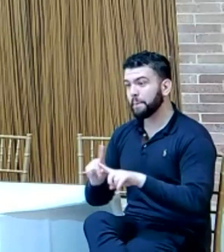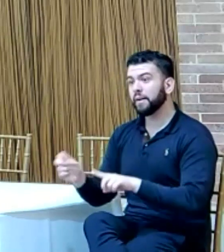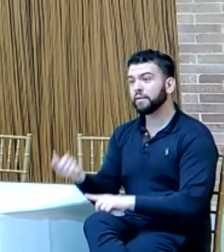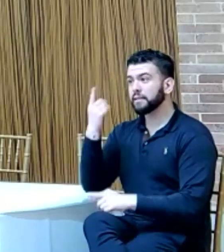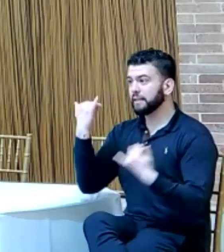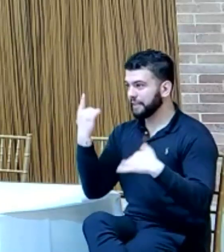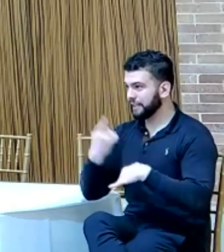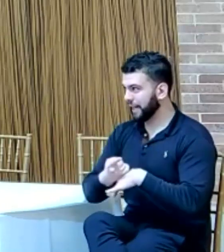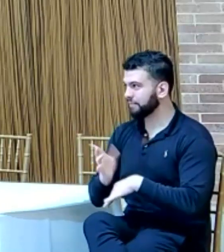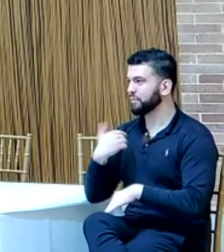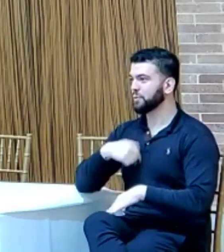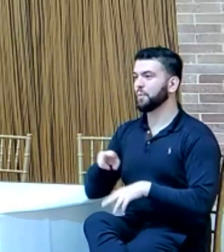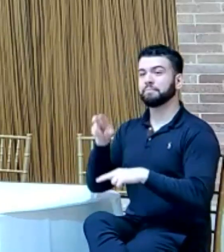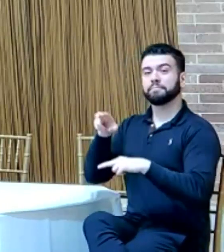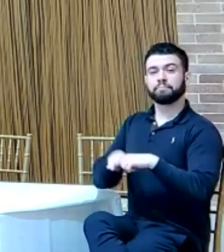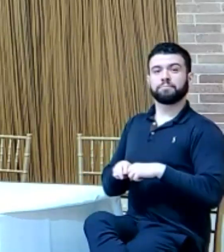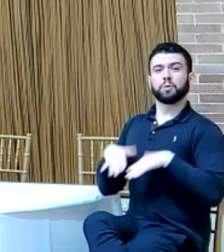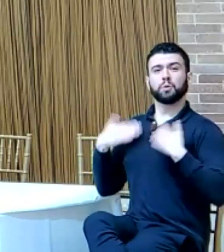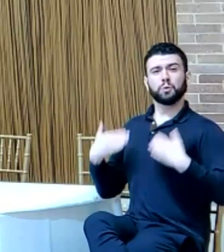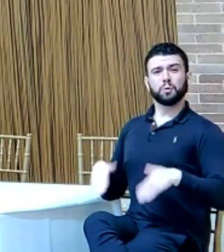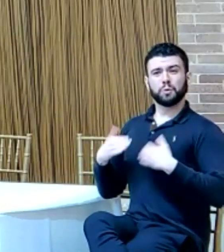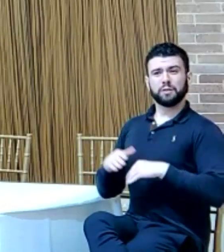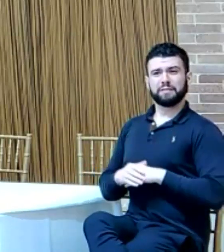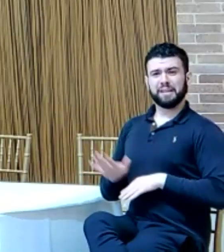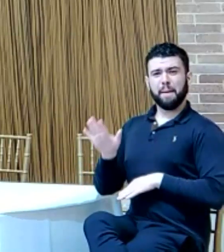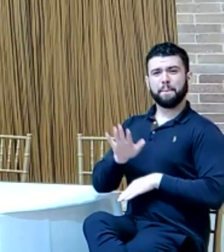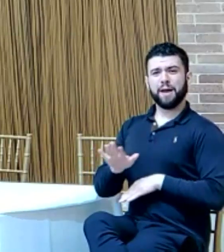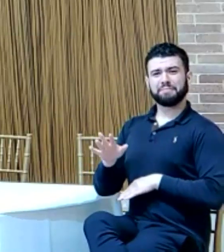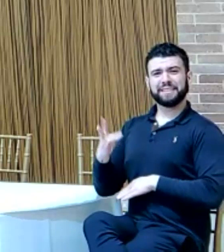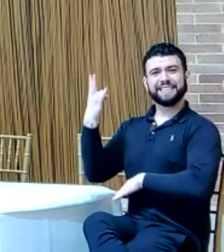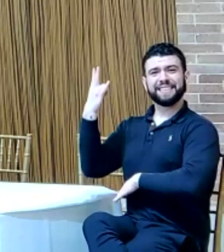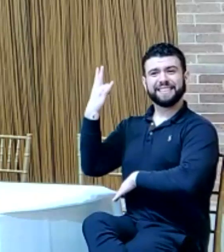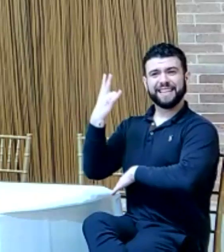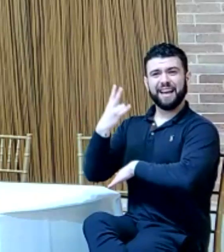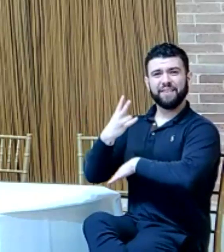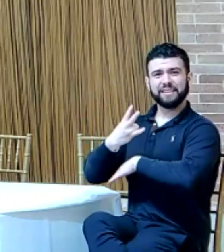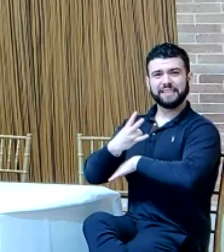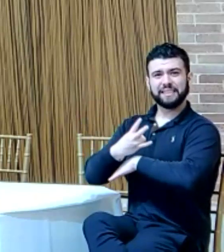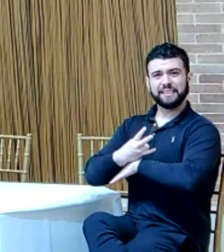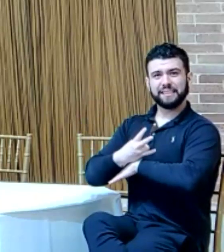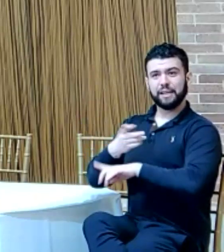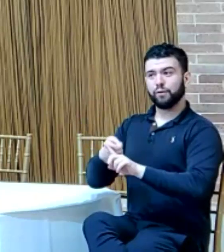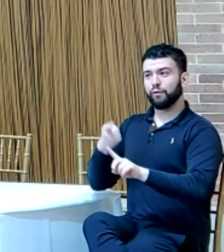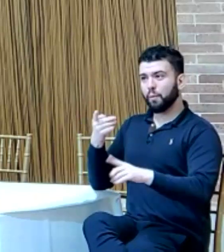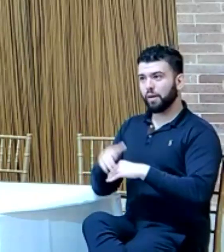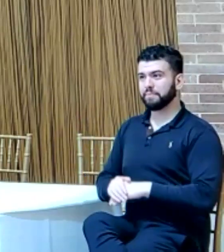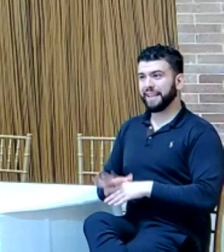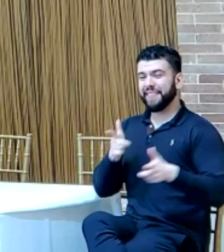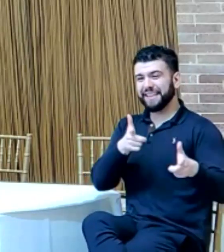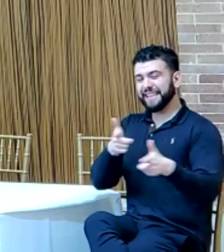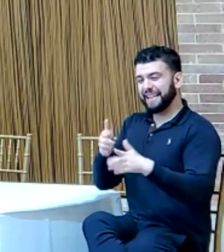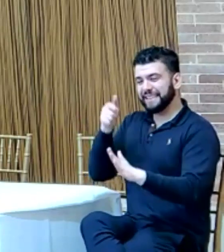sit here exactly seven plus days from the assassination of Reverend Dr Martin Luther